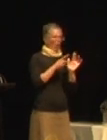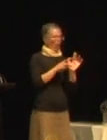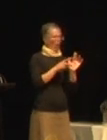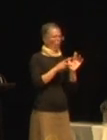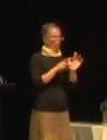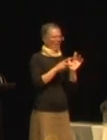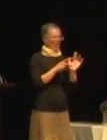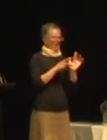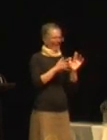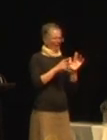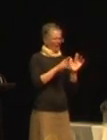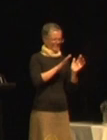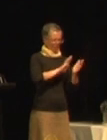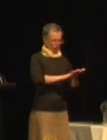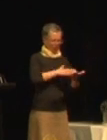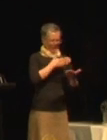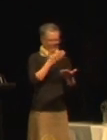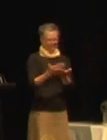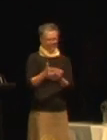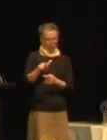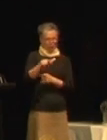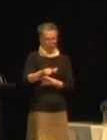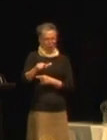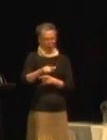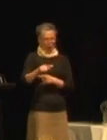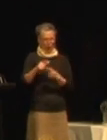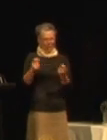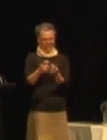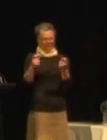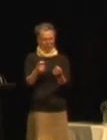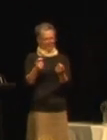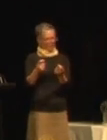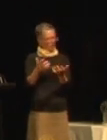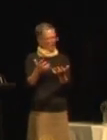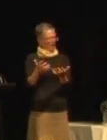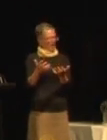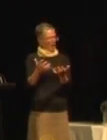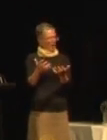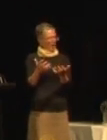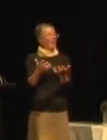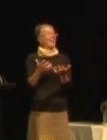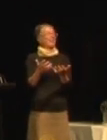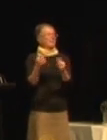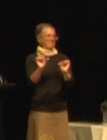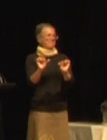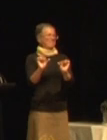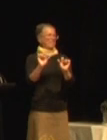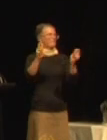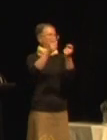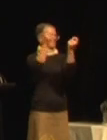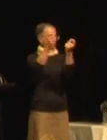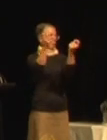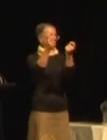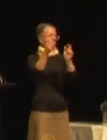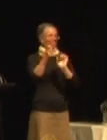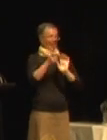training, local meetings, local celebration. Which leads us to festivals. So online